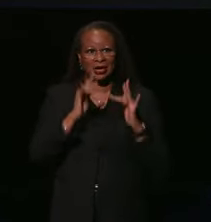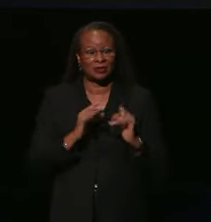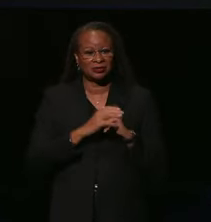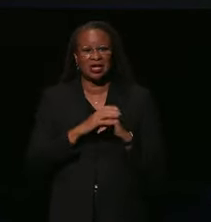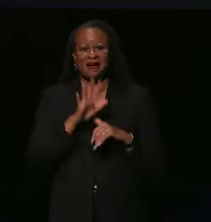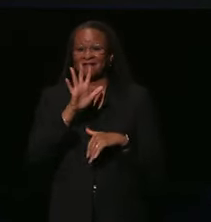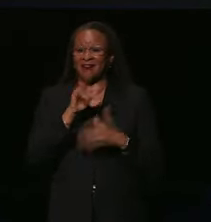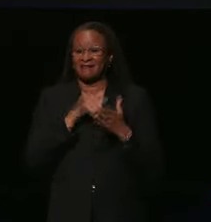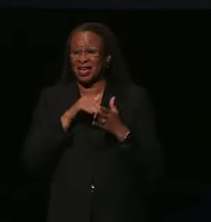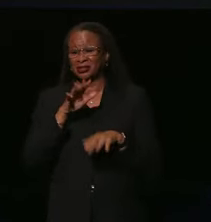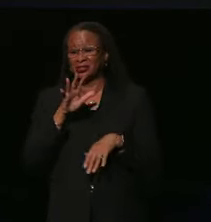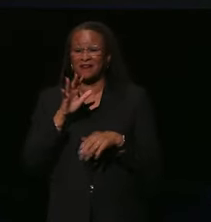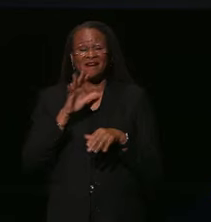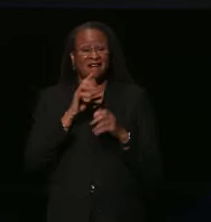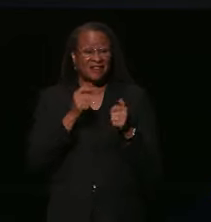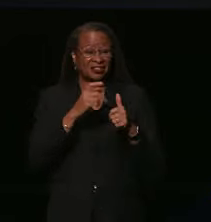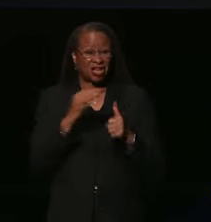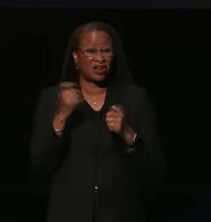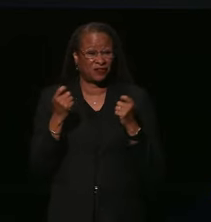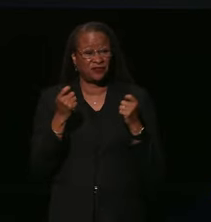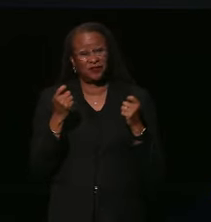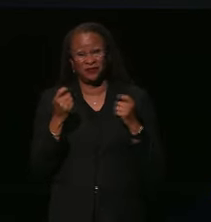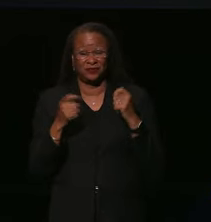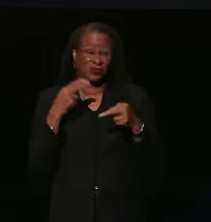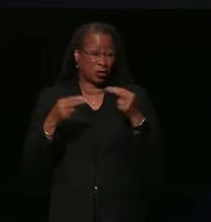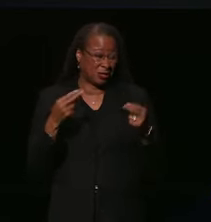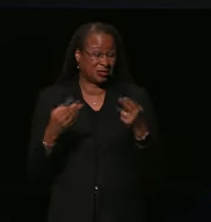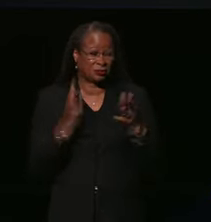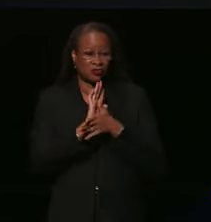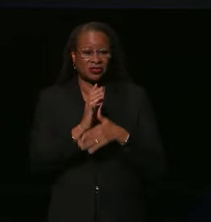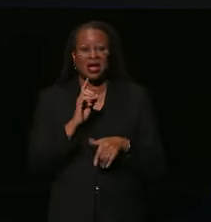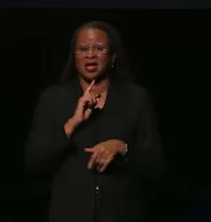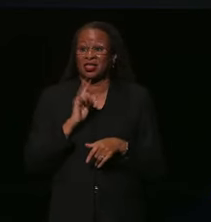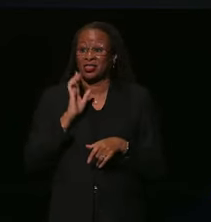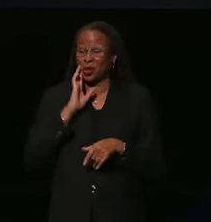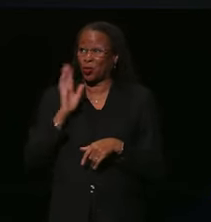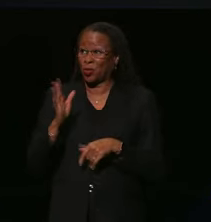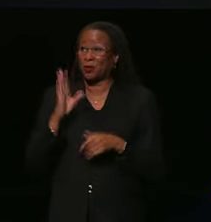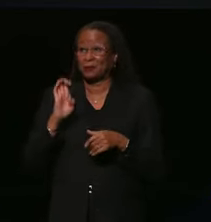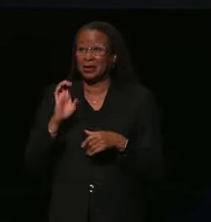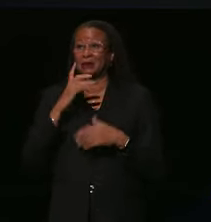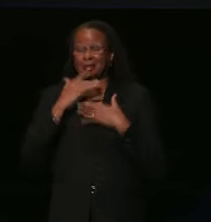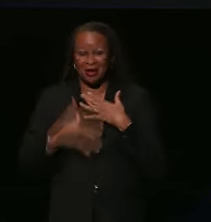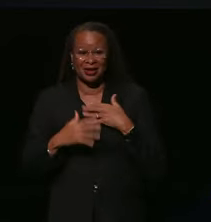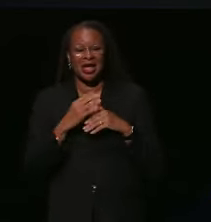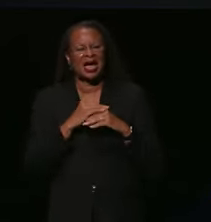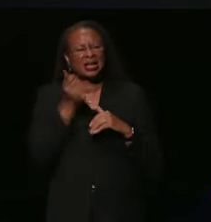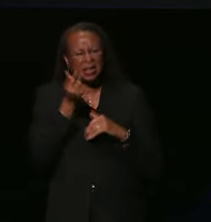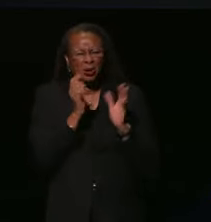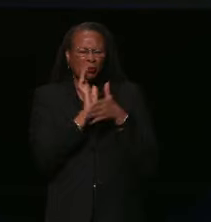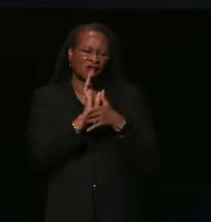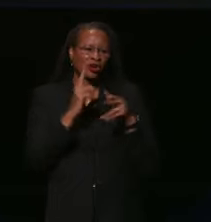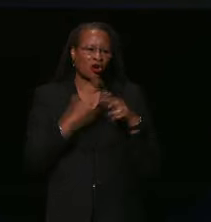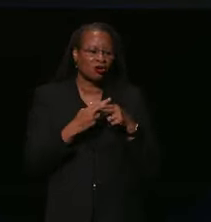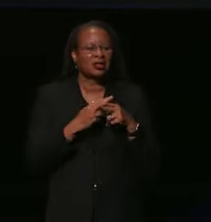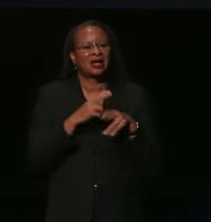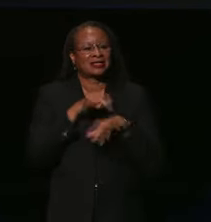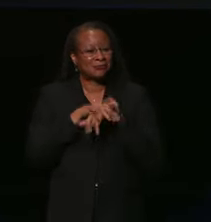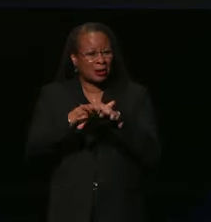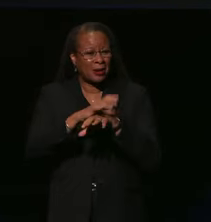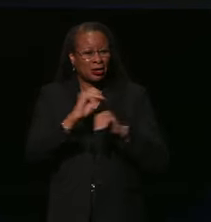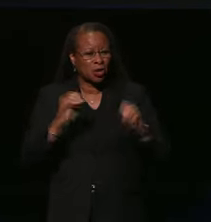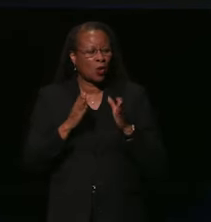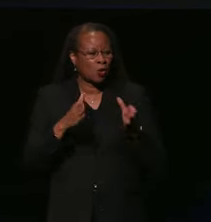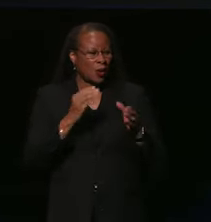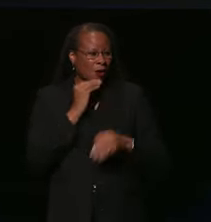Furious movies, There Will Be Blood, The Hunger Games, and a little movie called Spider-Man No Way Home. Linda is one of the